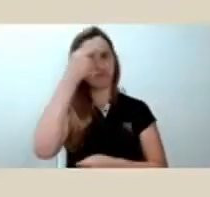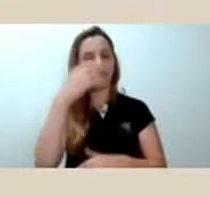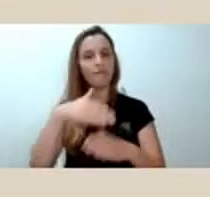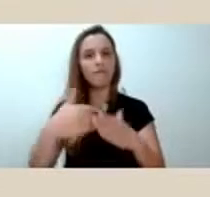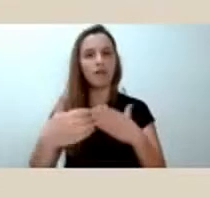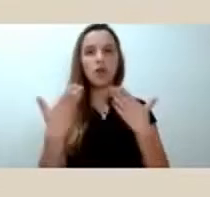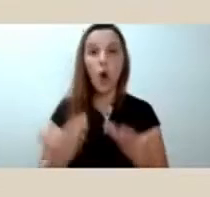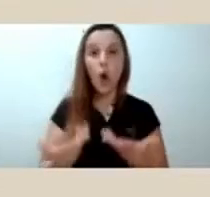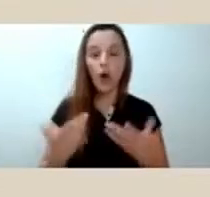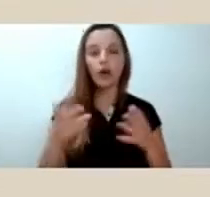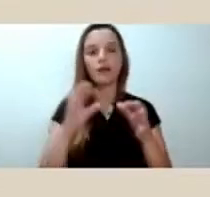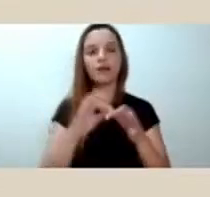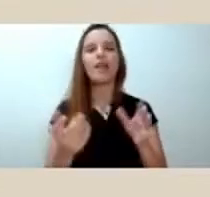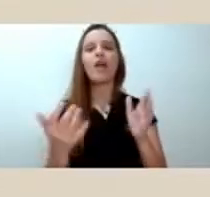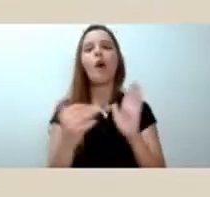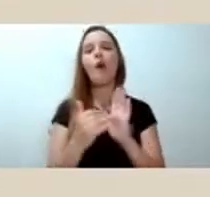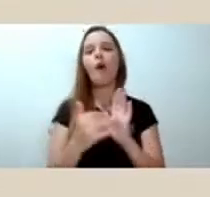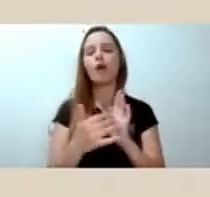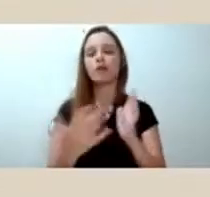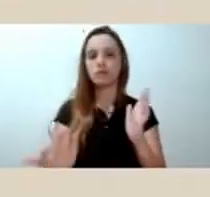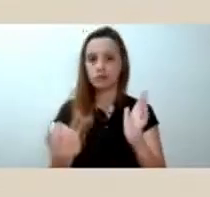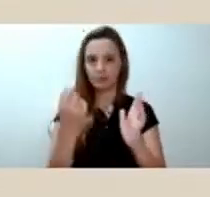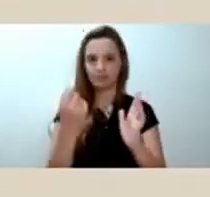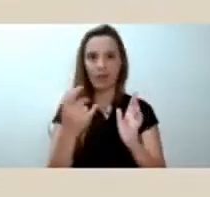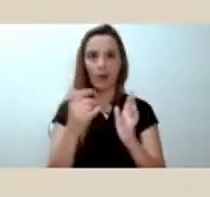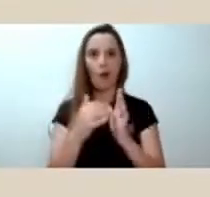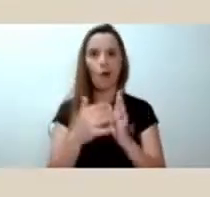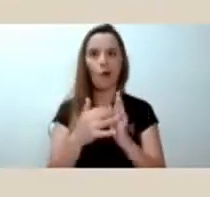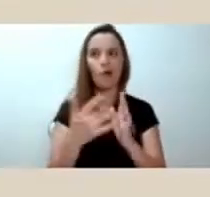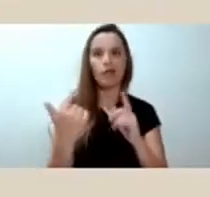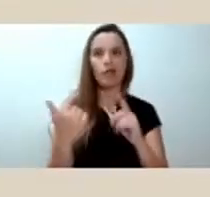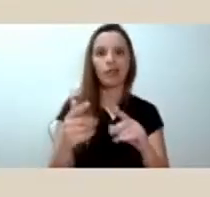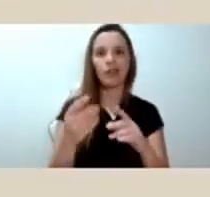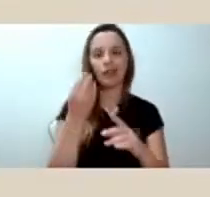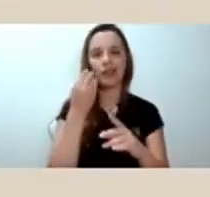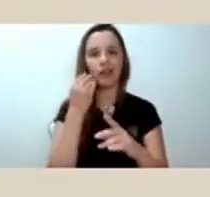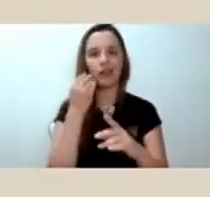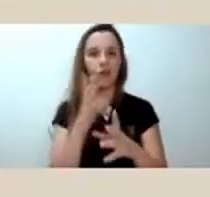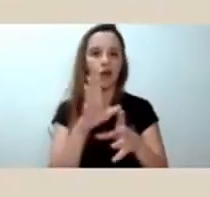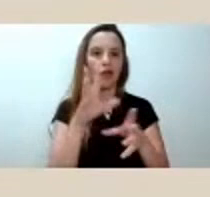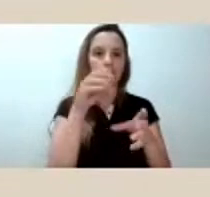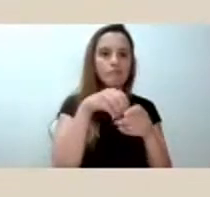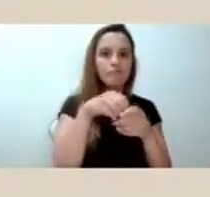algorithms, and how can we not input human bias into them?